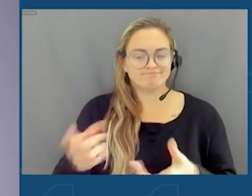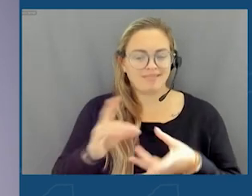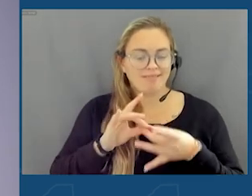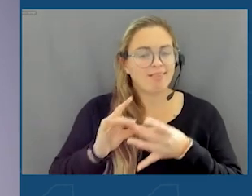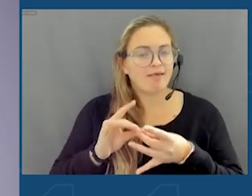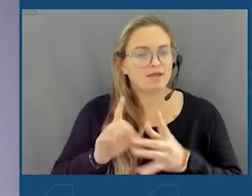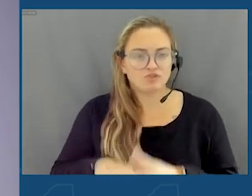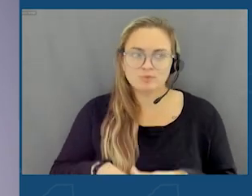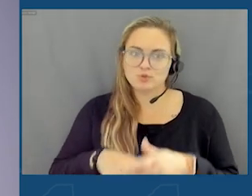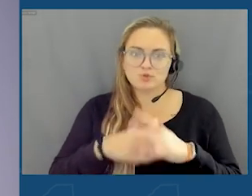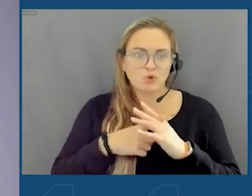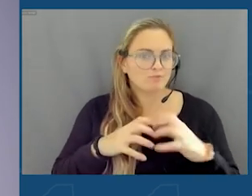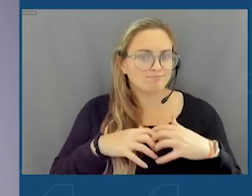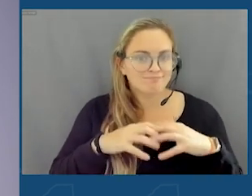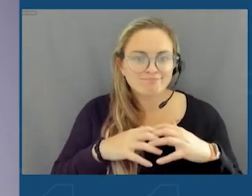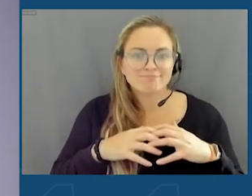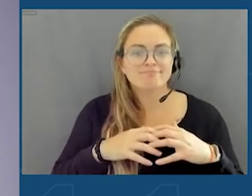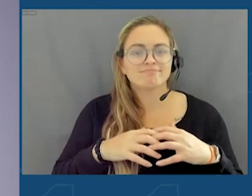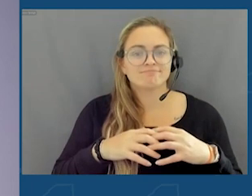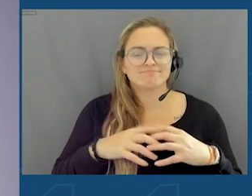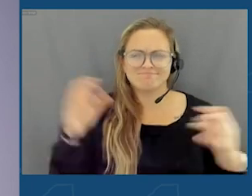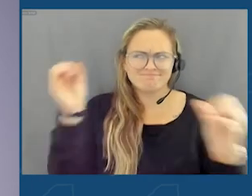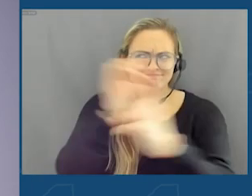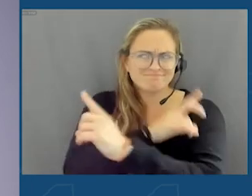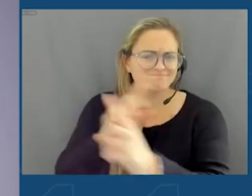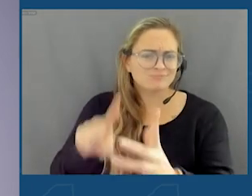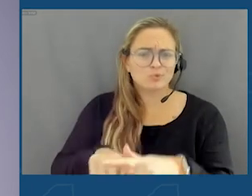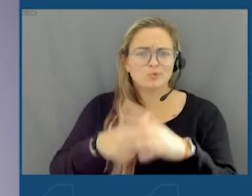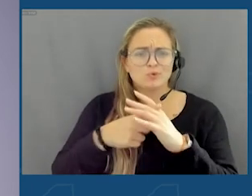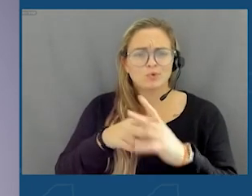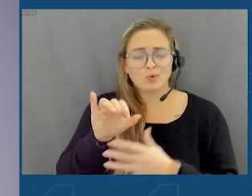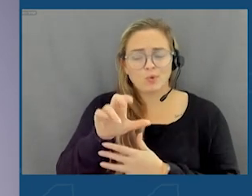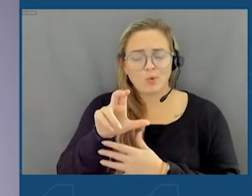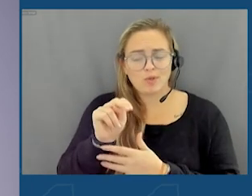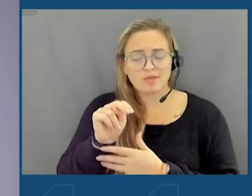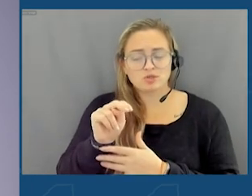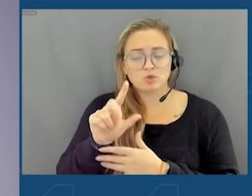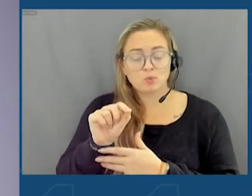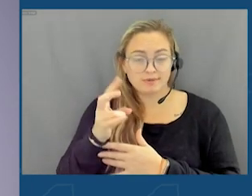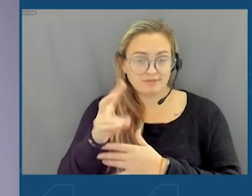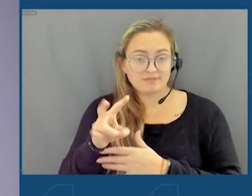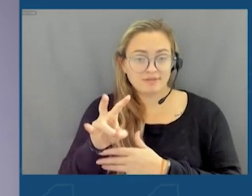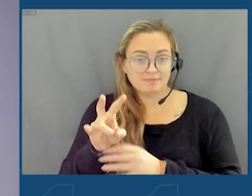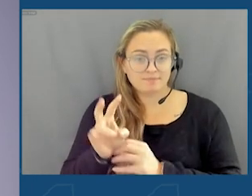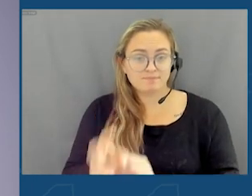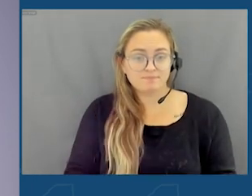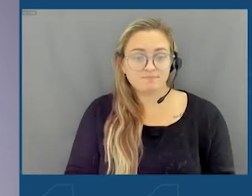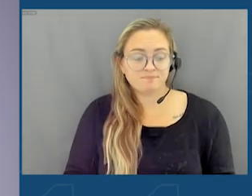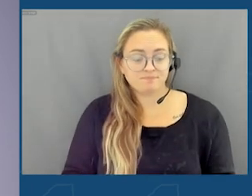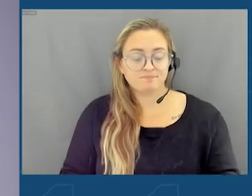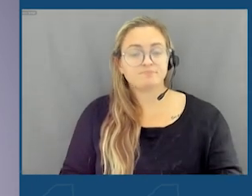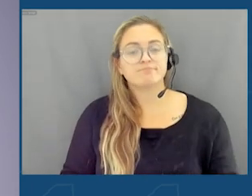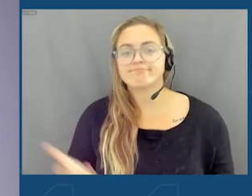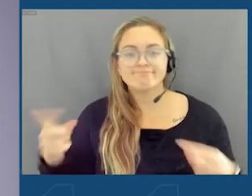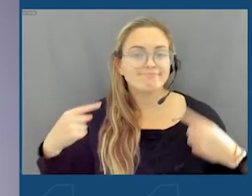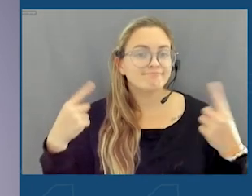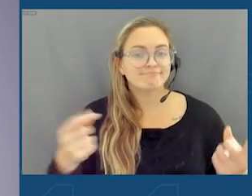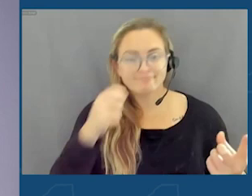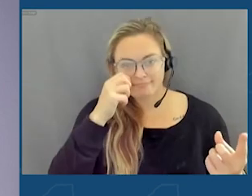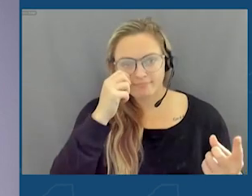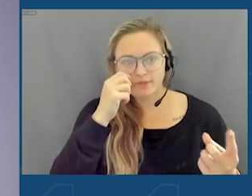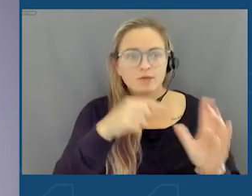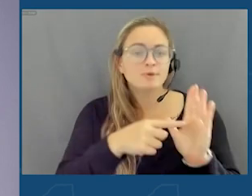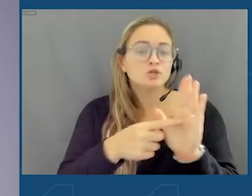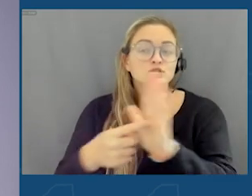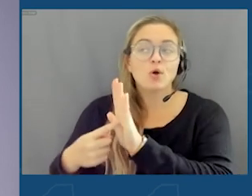start, a governor who had the vision to launch our coalition back in 2017. Ever since, he has been showing the rest of